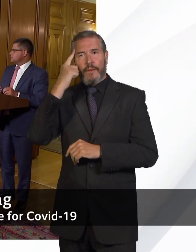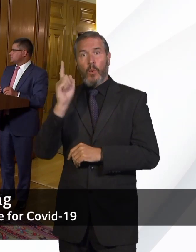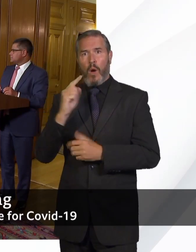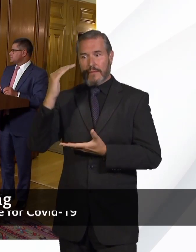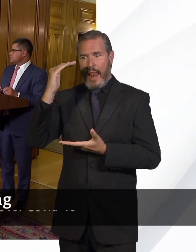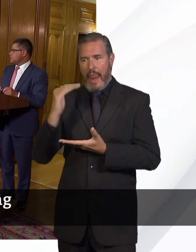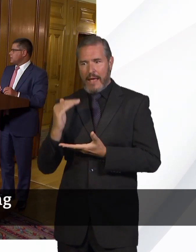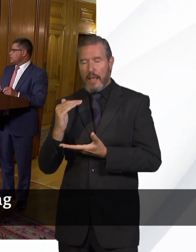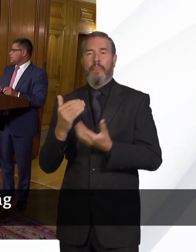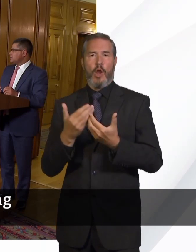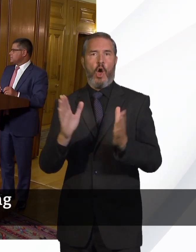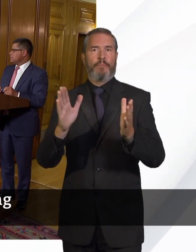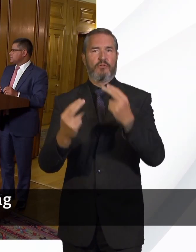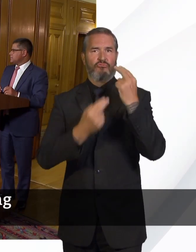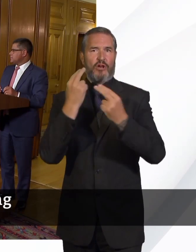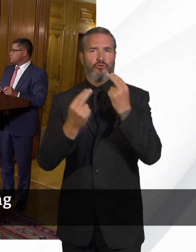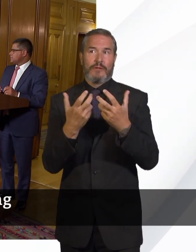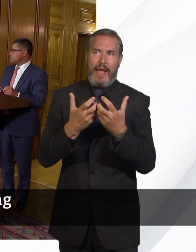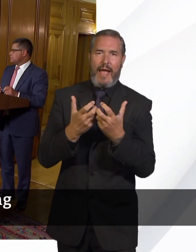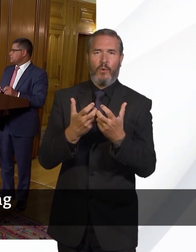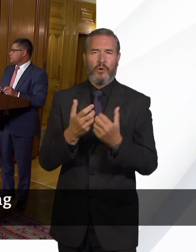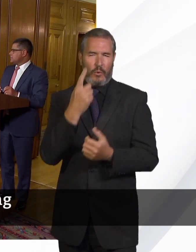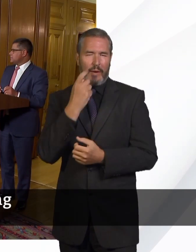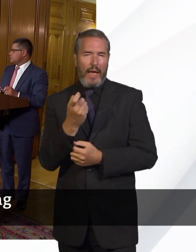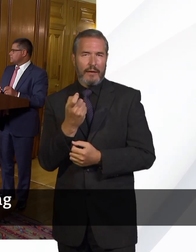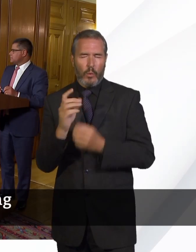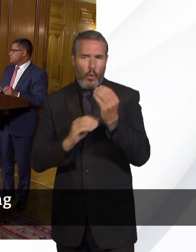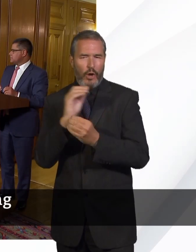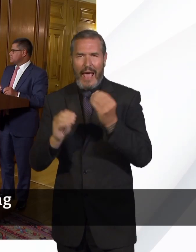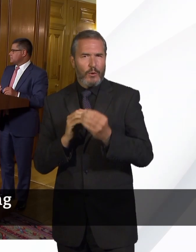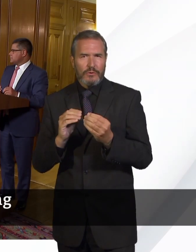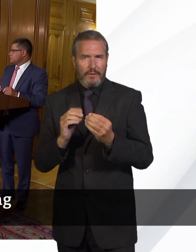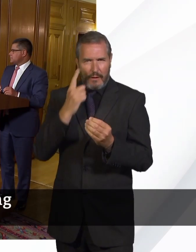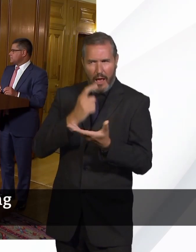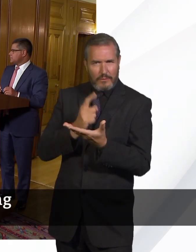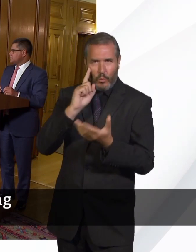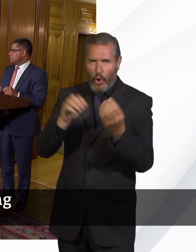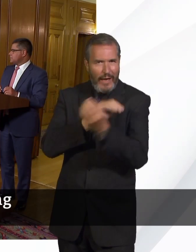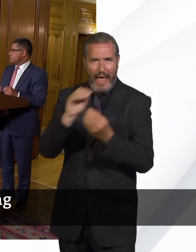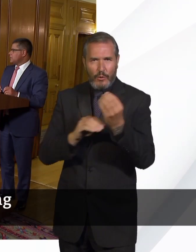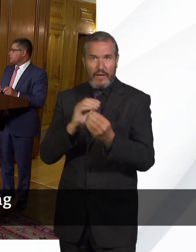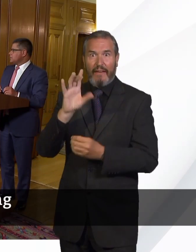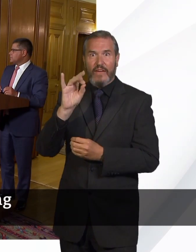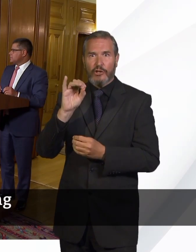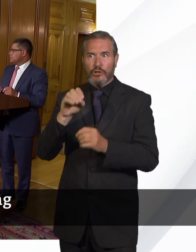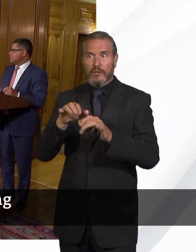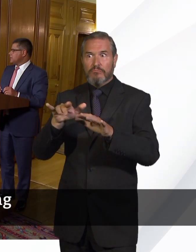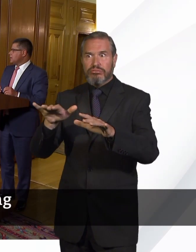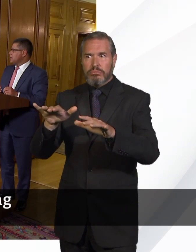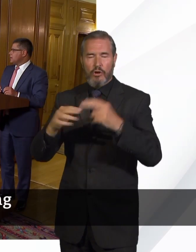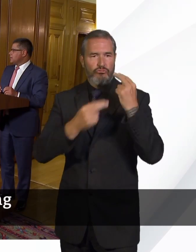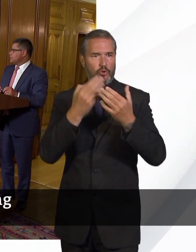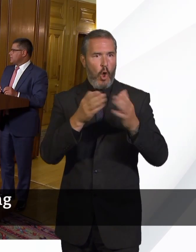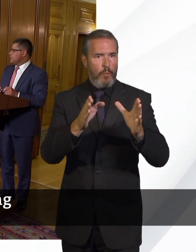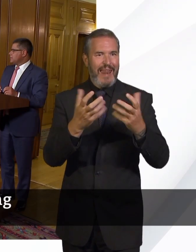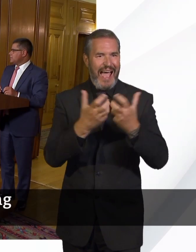now acceptable? I mean, there must be since that calculation can be made, you must already know what an infection rate needs to get down